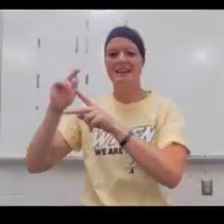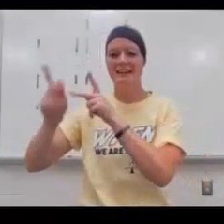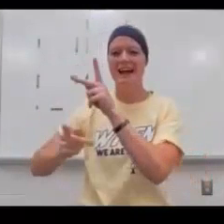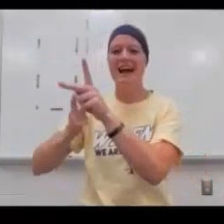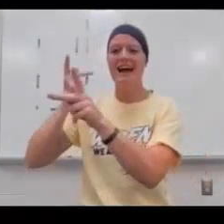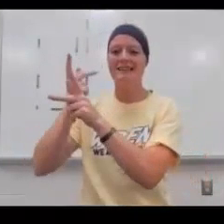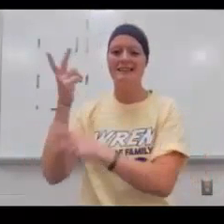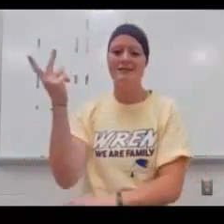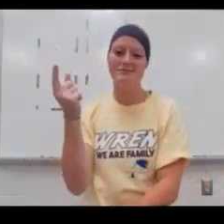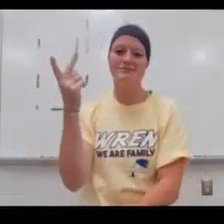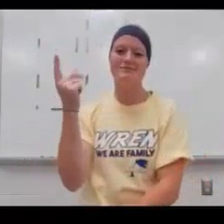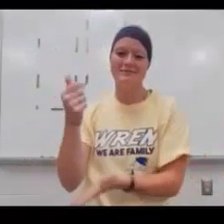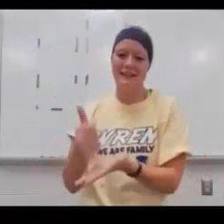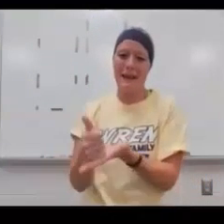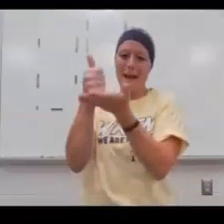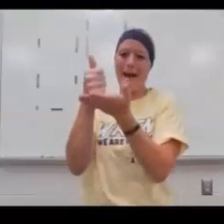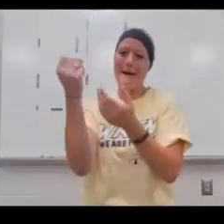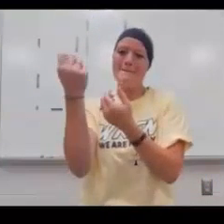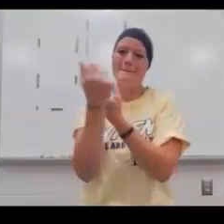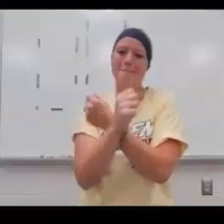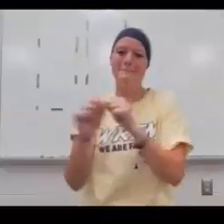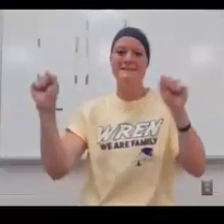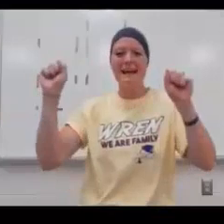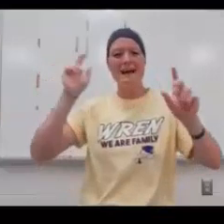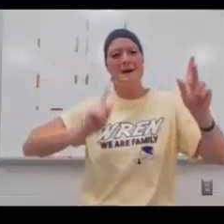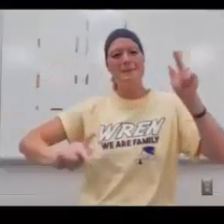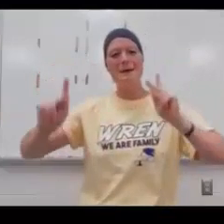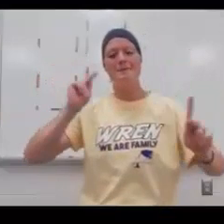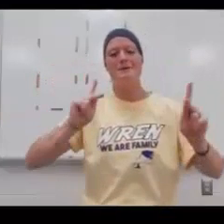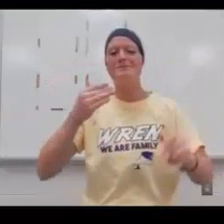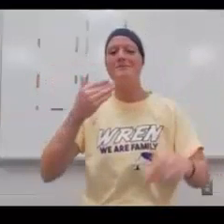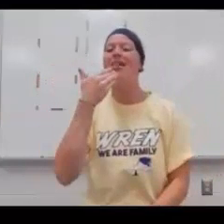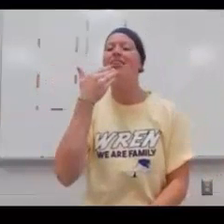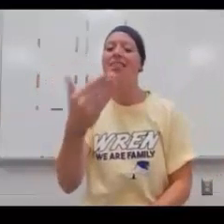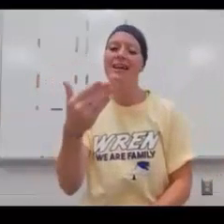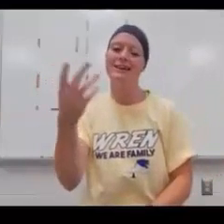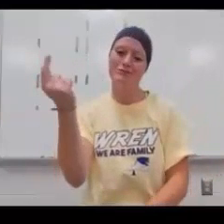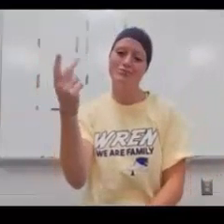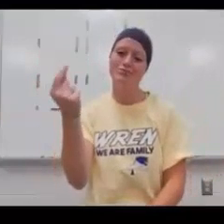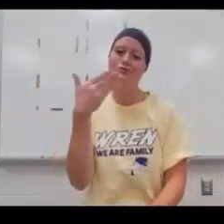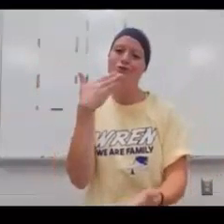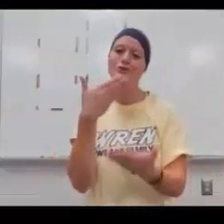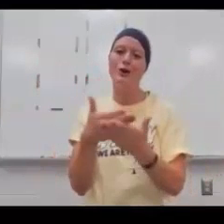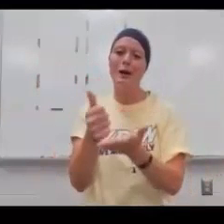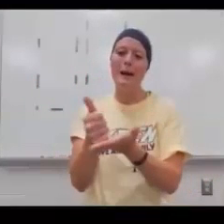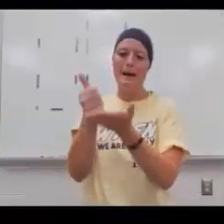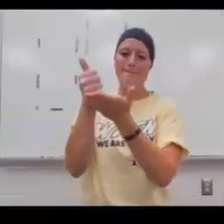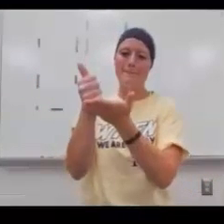There are different kinds of dogs that help people. They help rescue